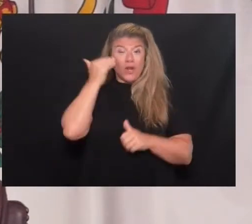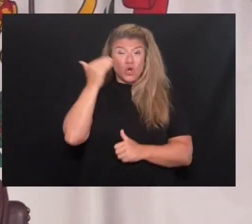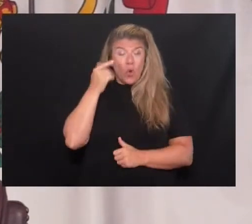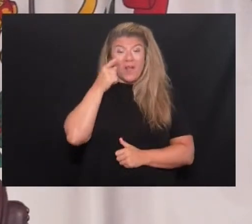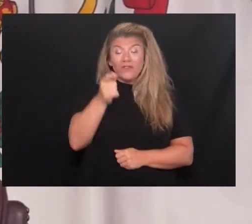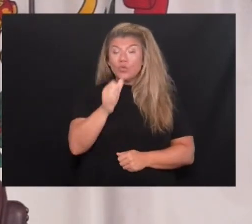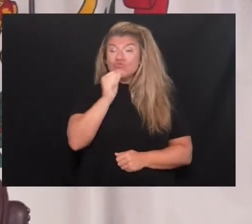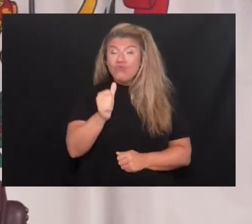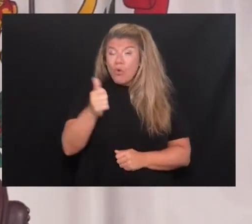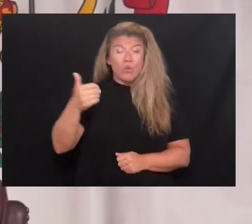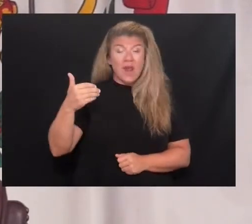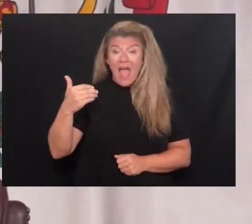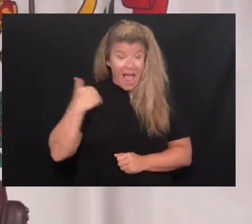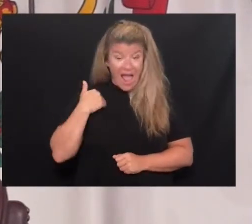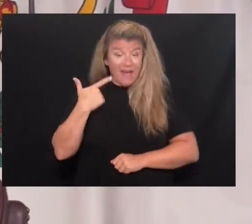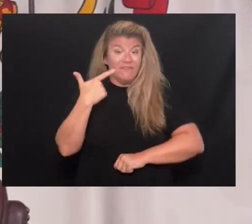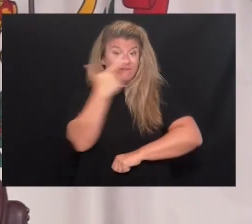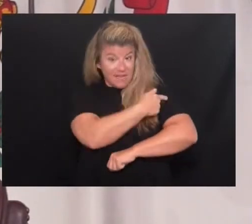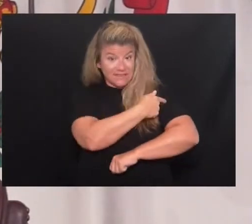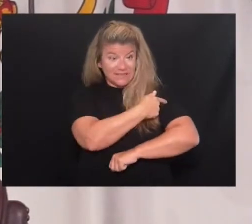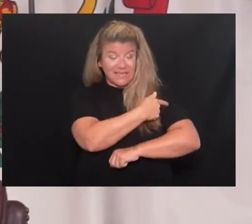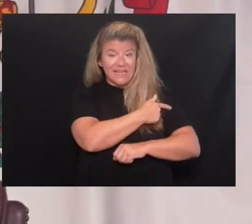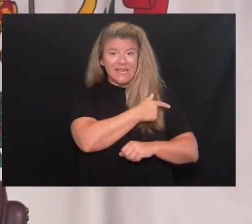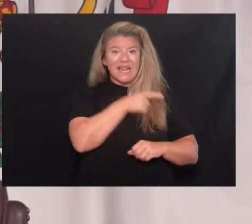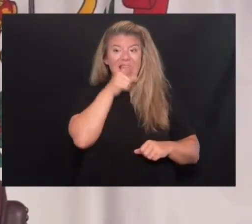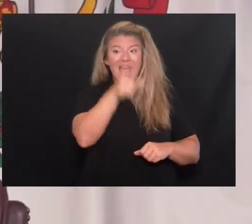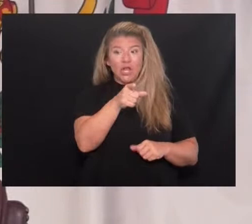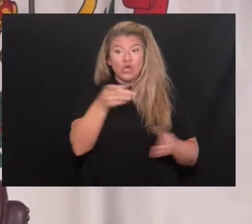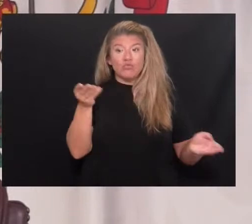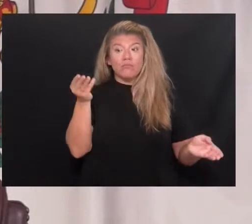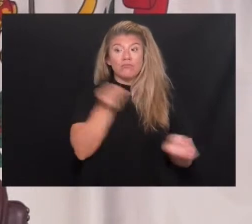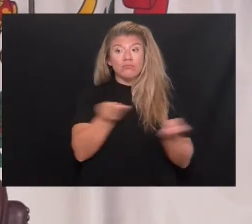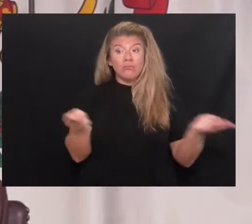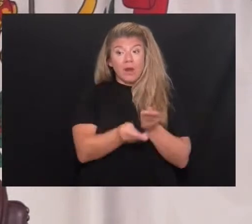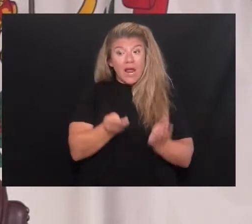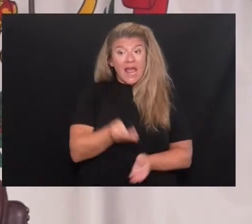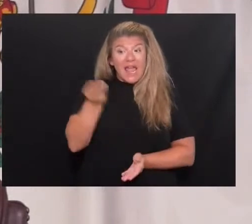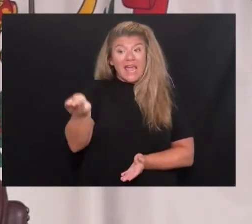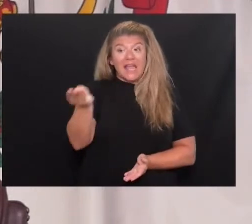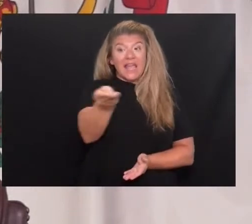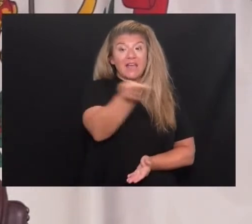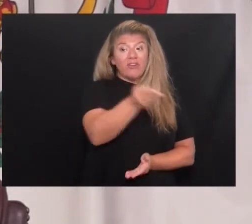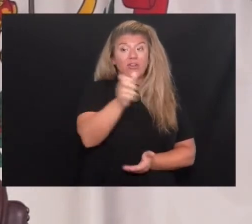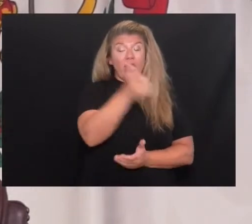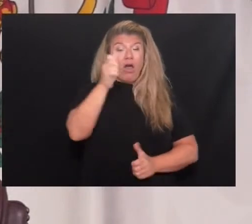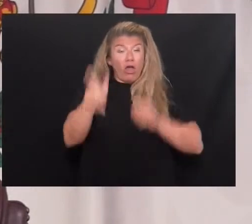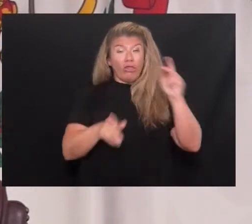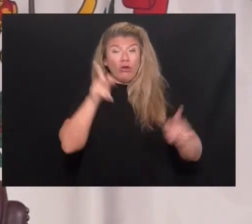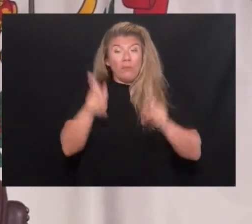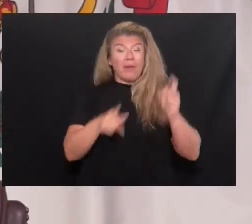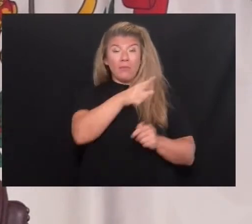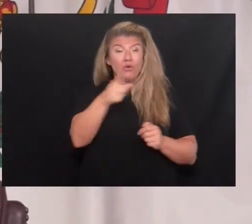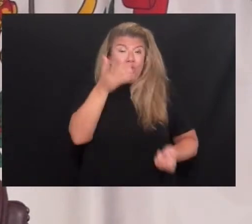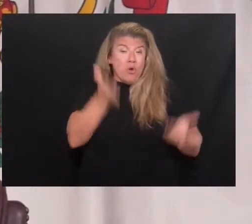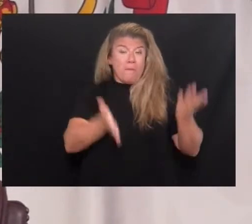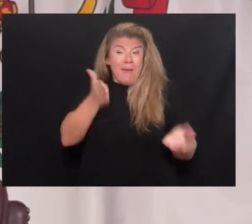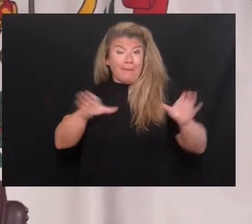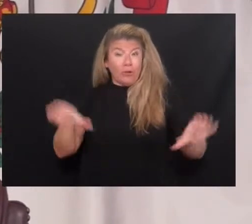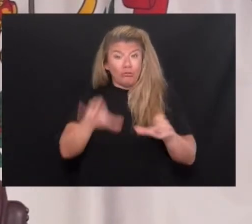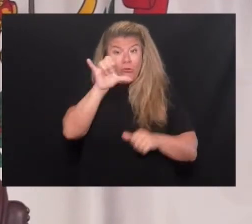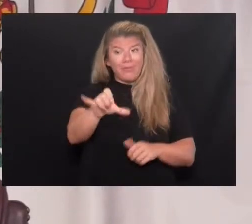a vaccine and you transmit this to others and everything, you may be doing it without even knowing it.